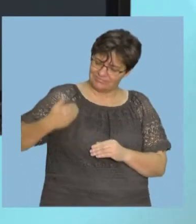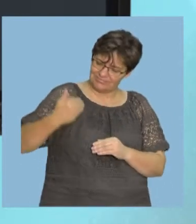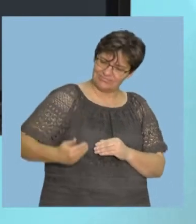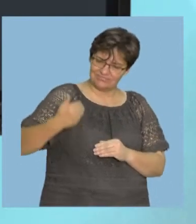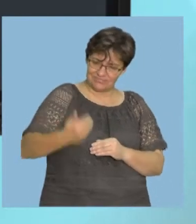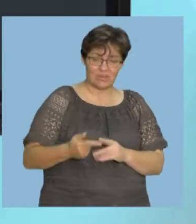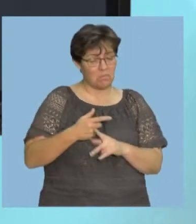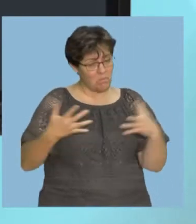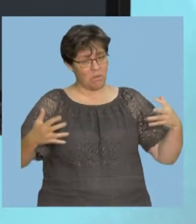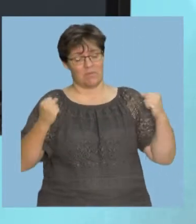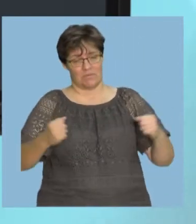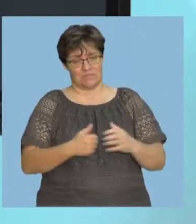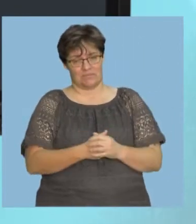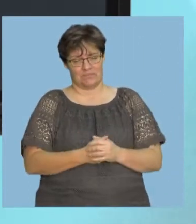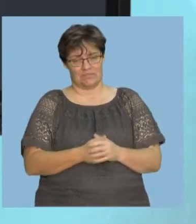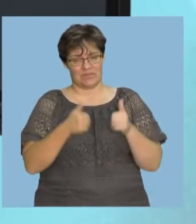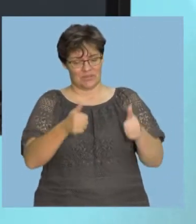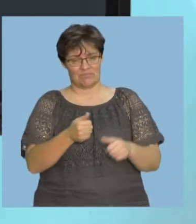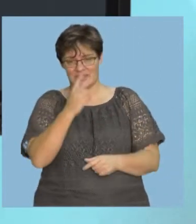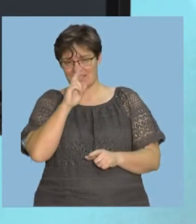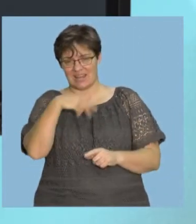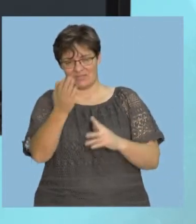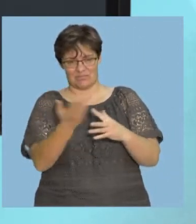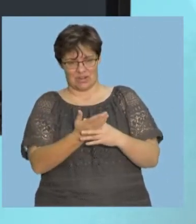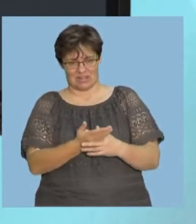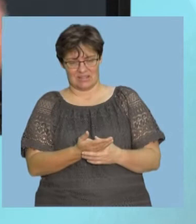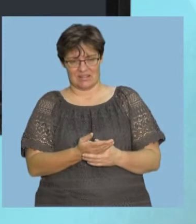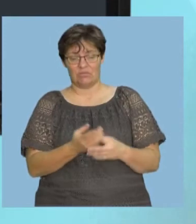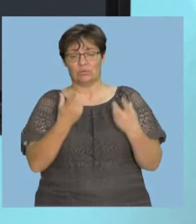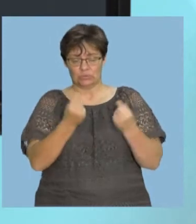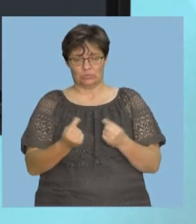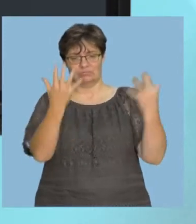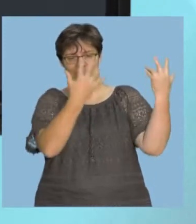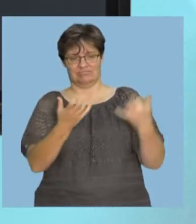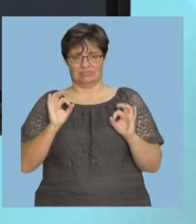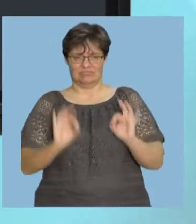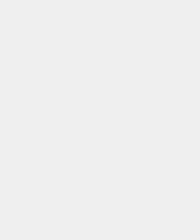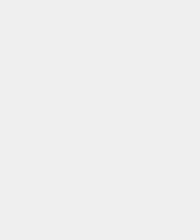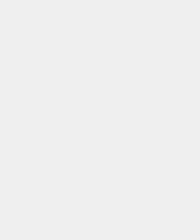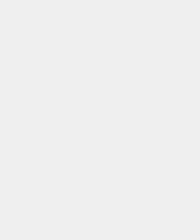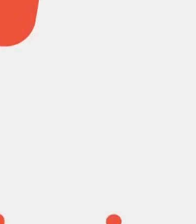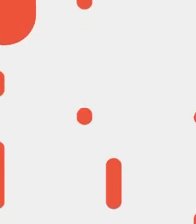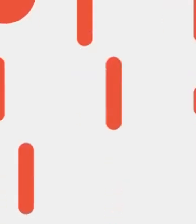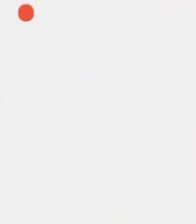most powerful thing. Great. See you after the break where we do the actual calculation.